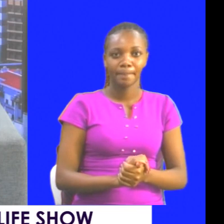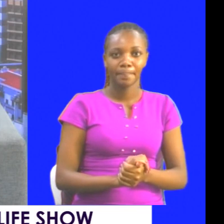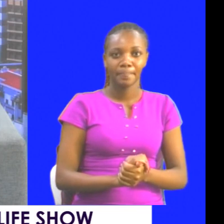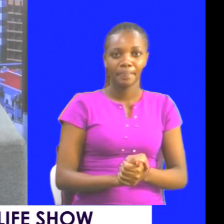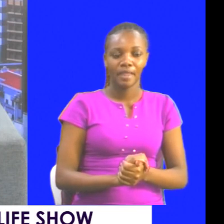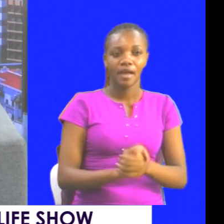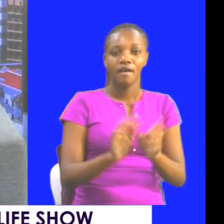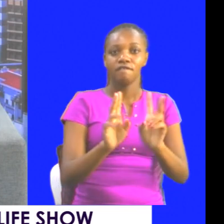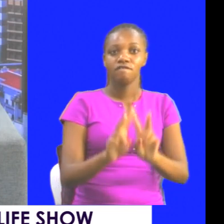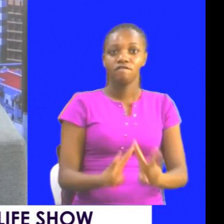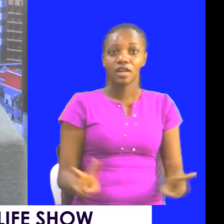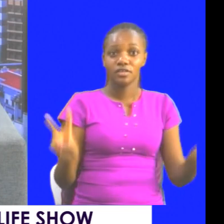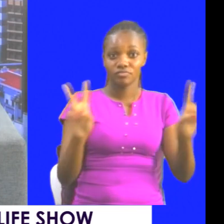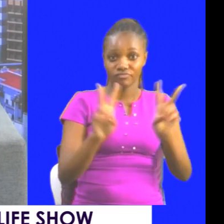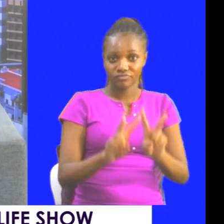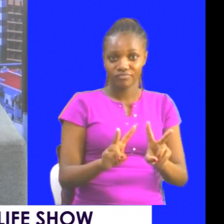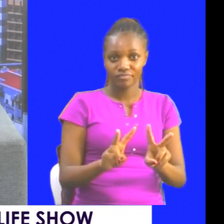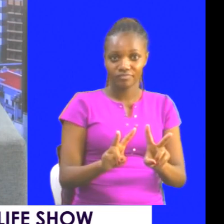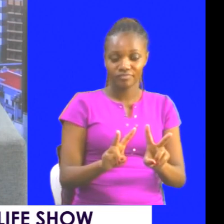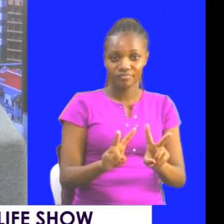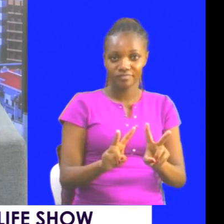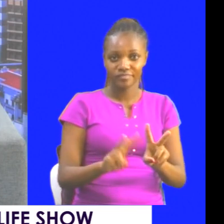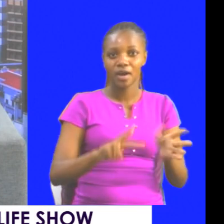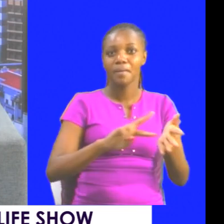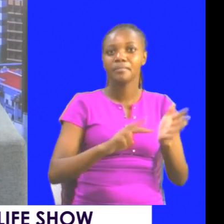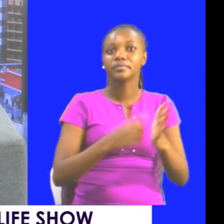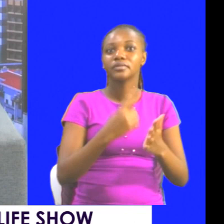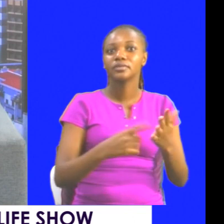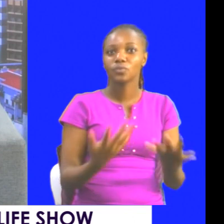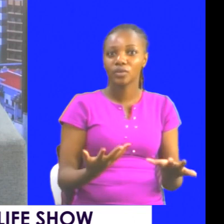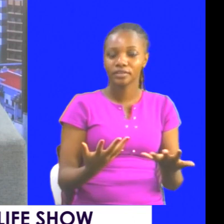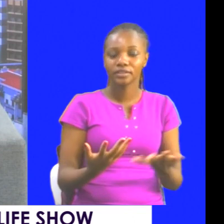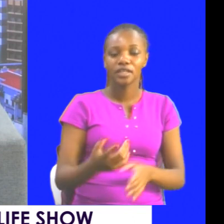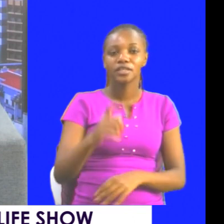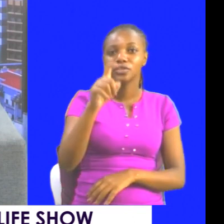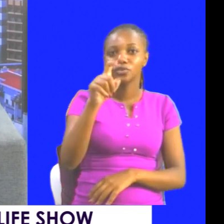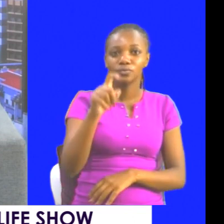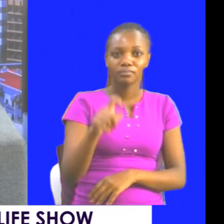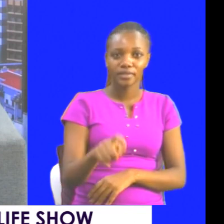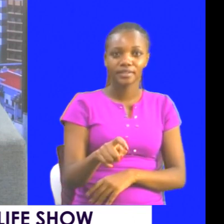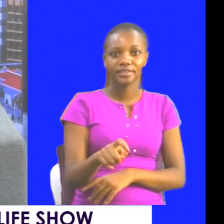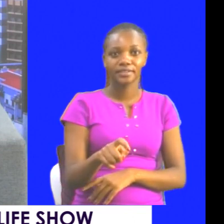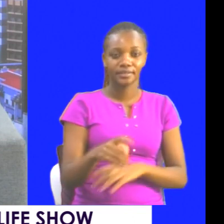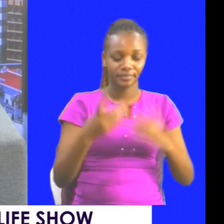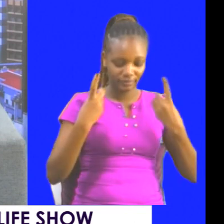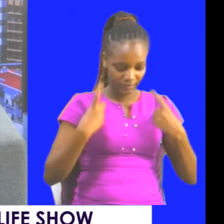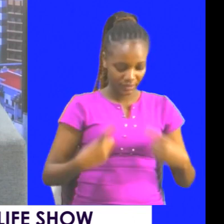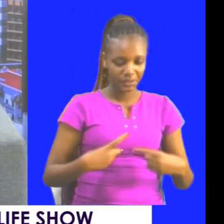Relevance demands that you get properly